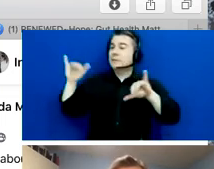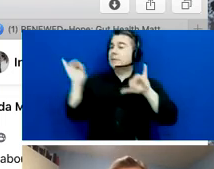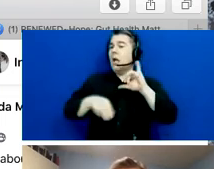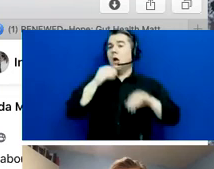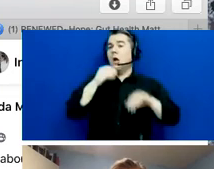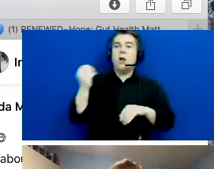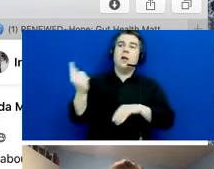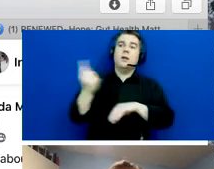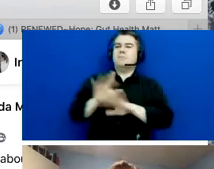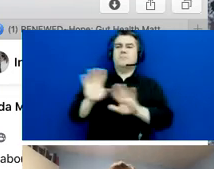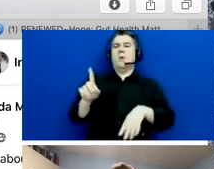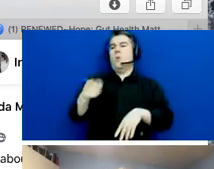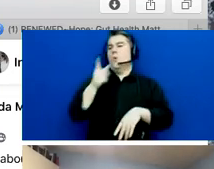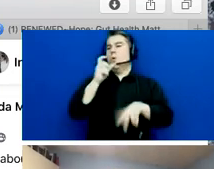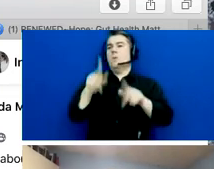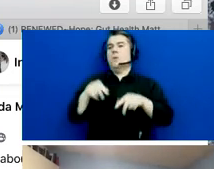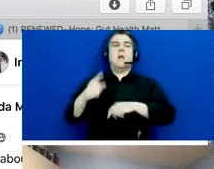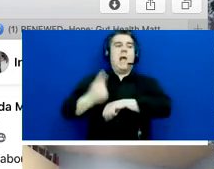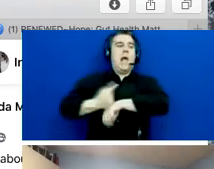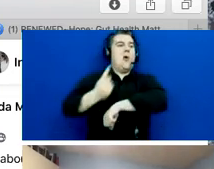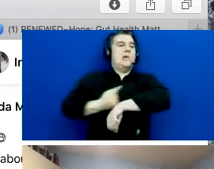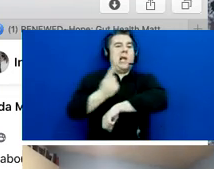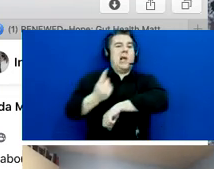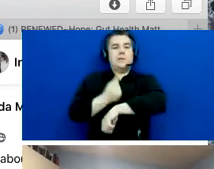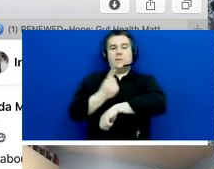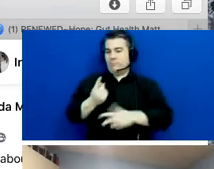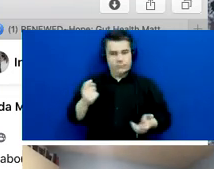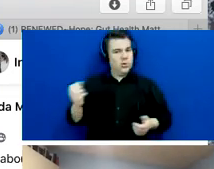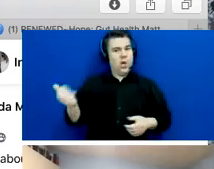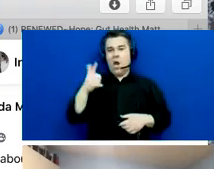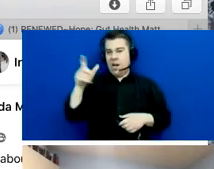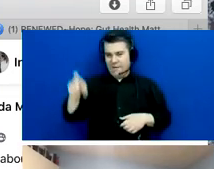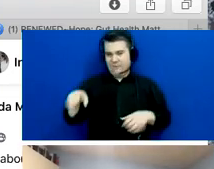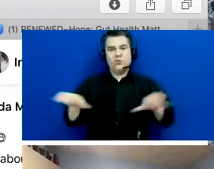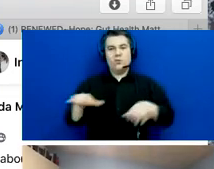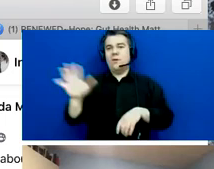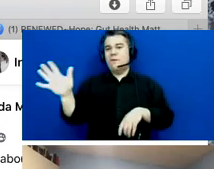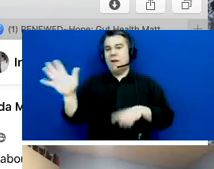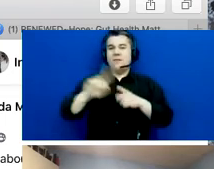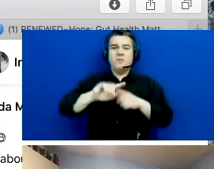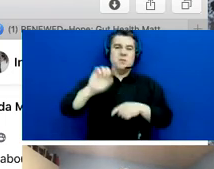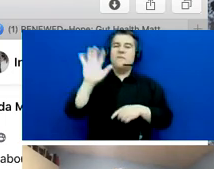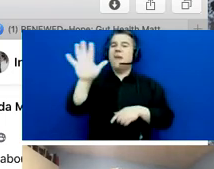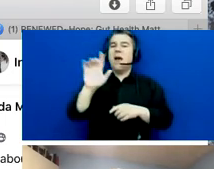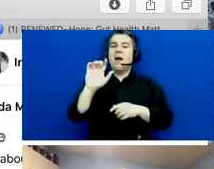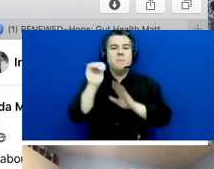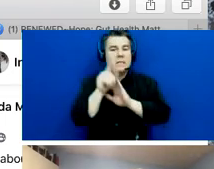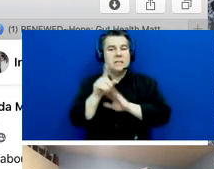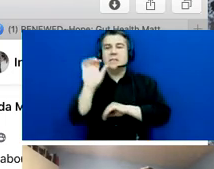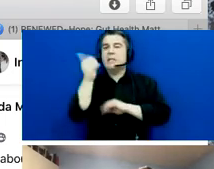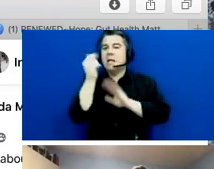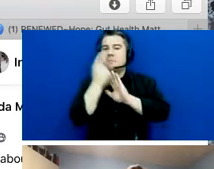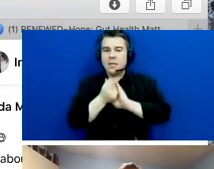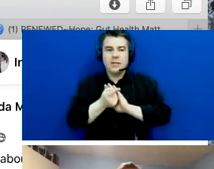only person who could like set aside hours and hours and hours. We all have to do the 5 to 10 minutes. I think.